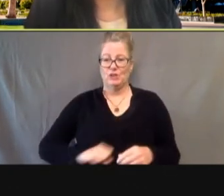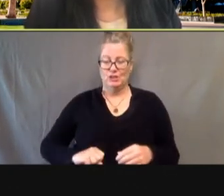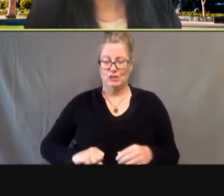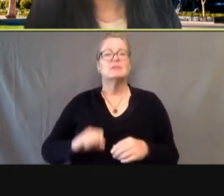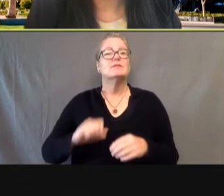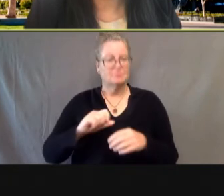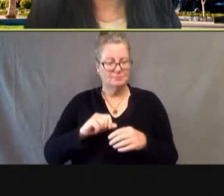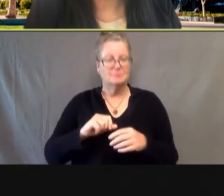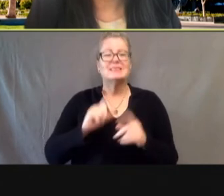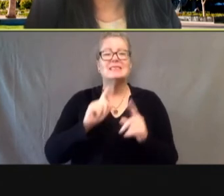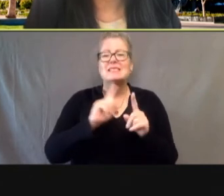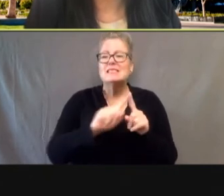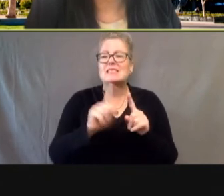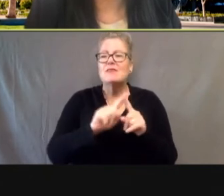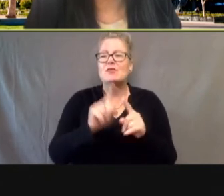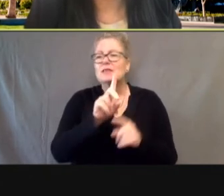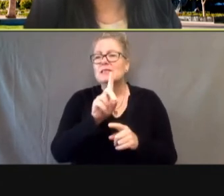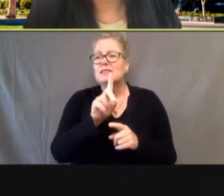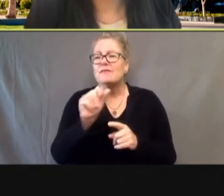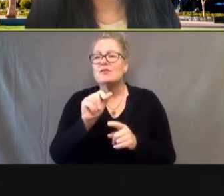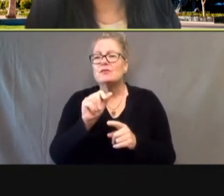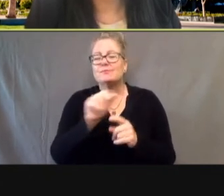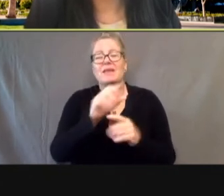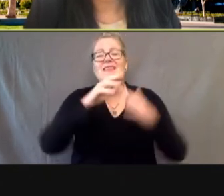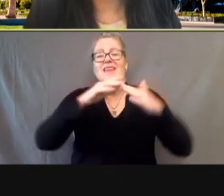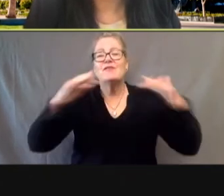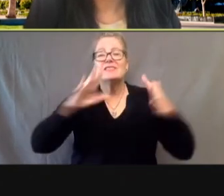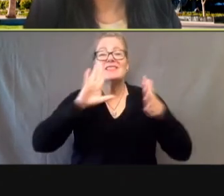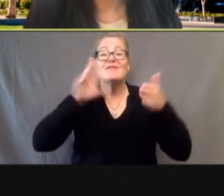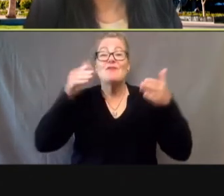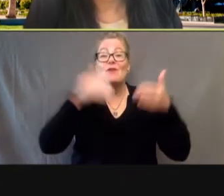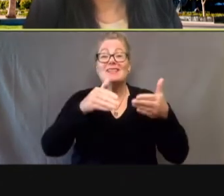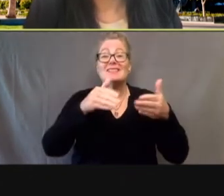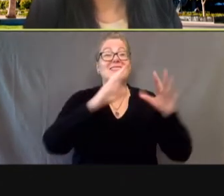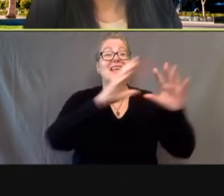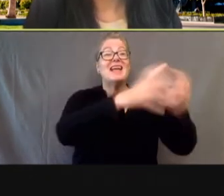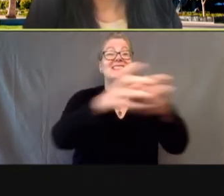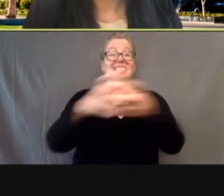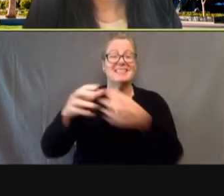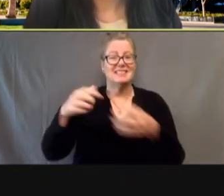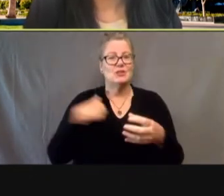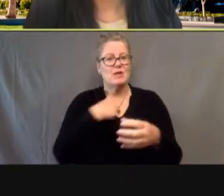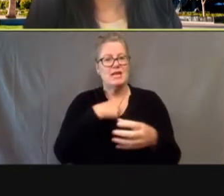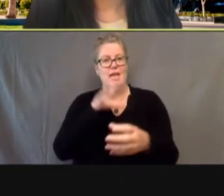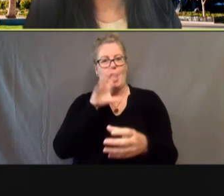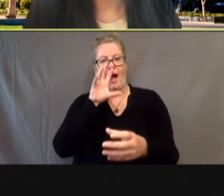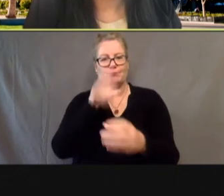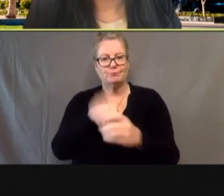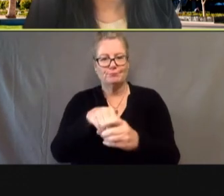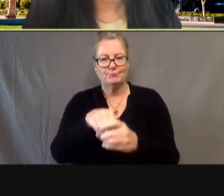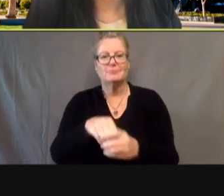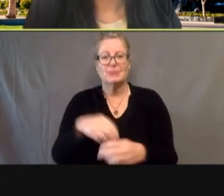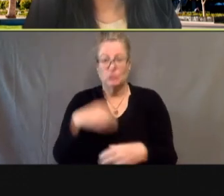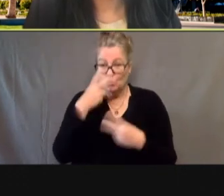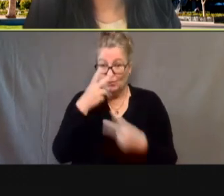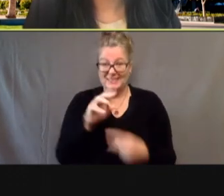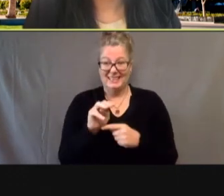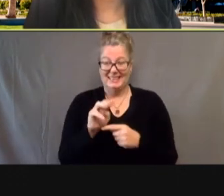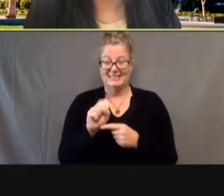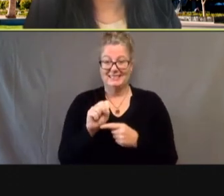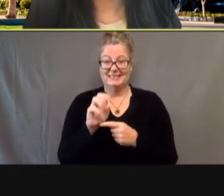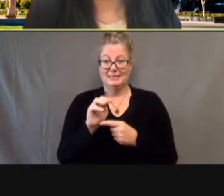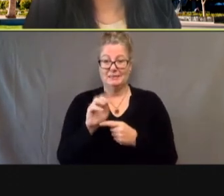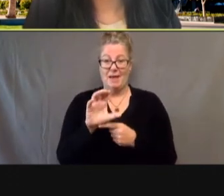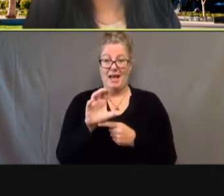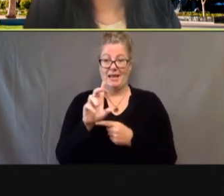focused entities. And as you can see with the diagram on the right, you can see that SMAC and MSDCI